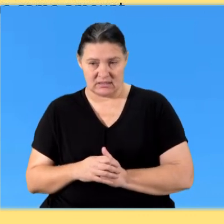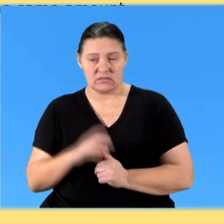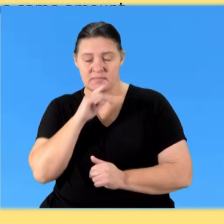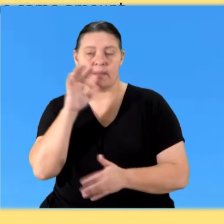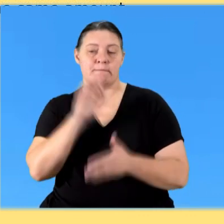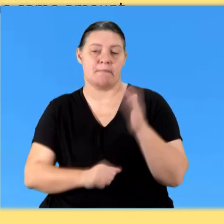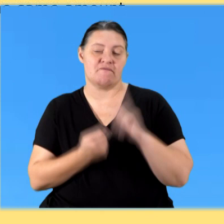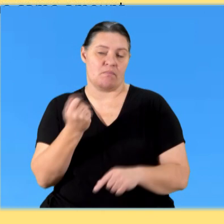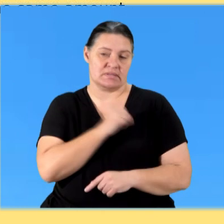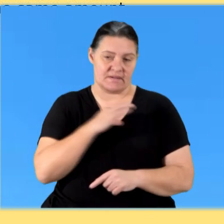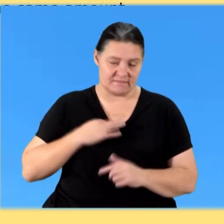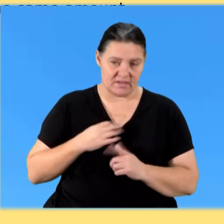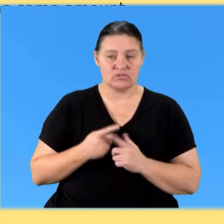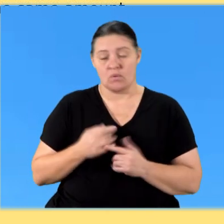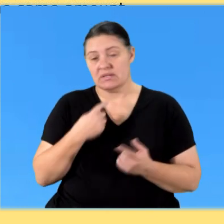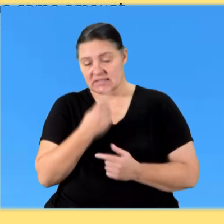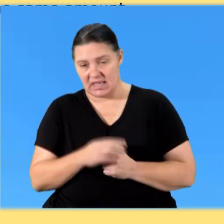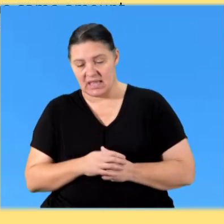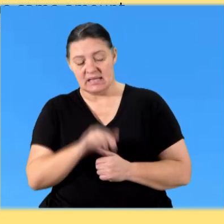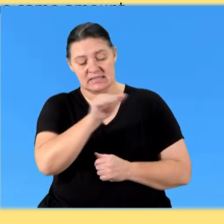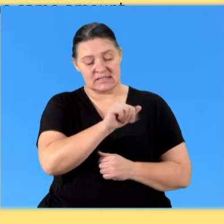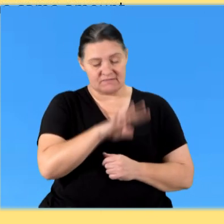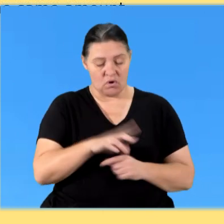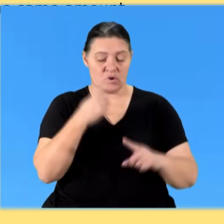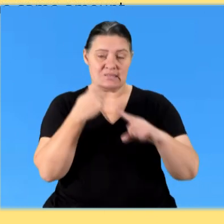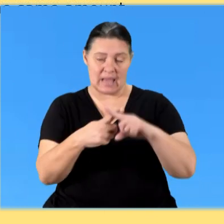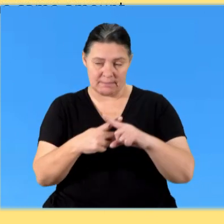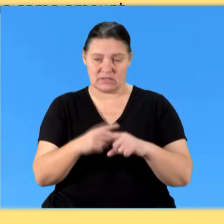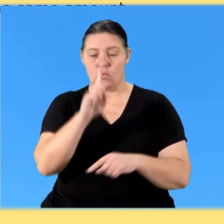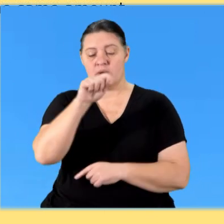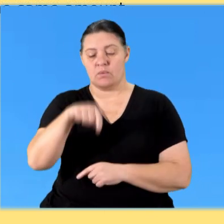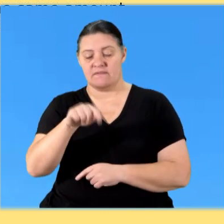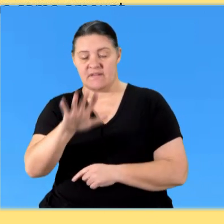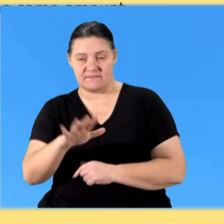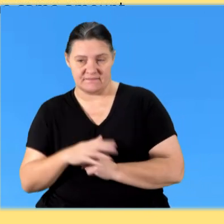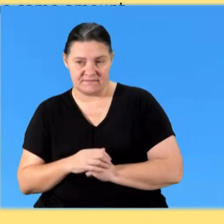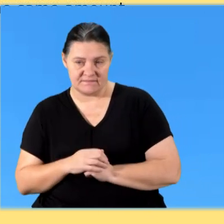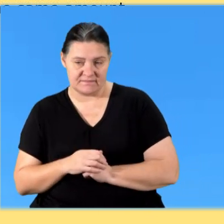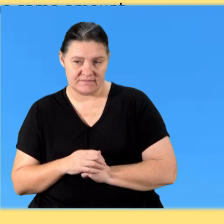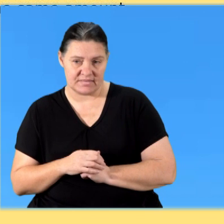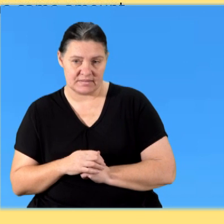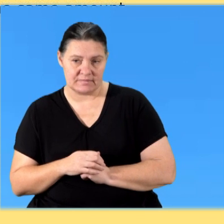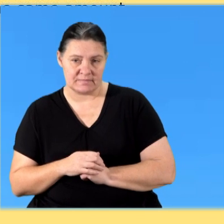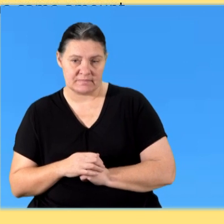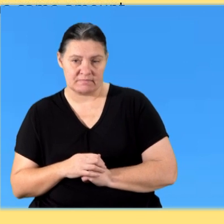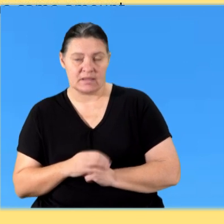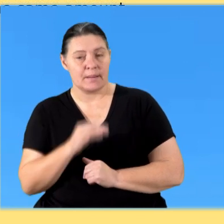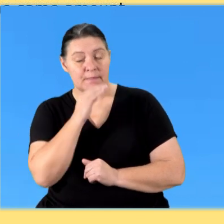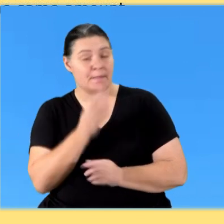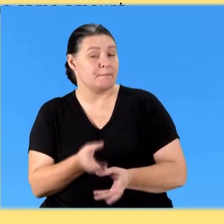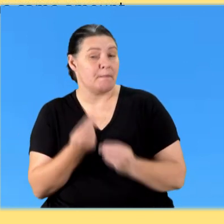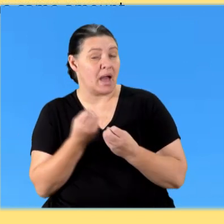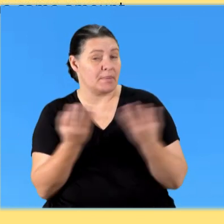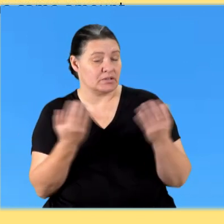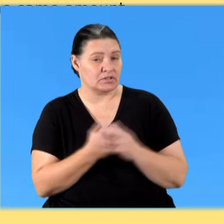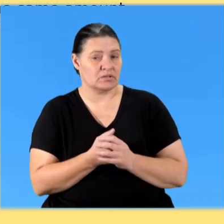is deducted from the employee. So I'll say 64 multiplied by 150 rand. That is going